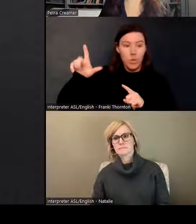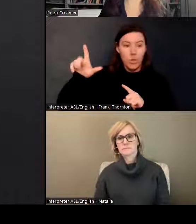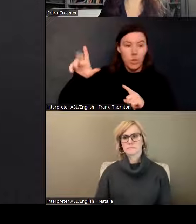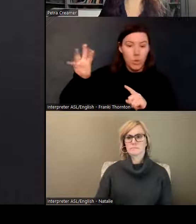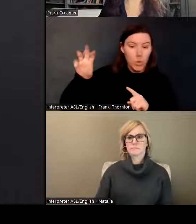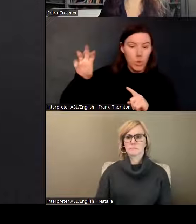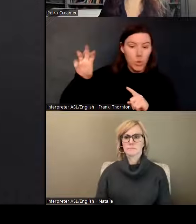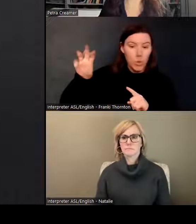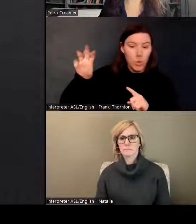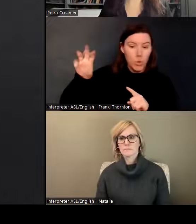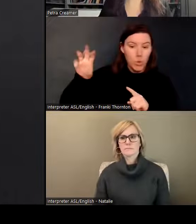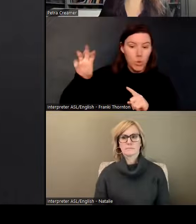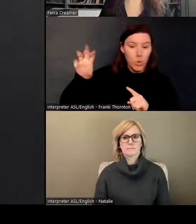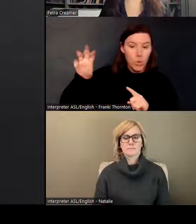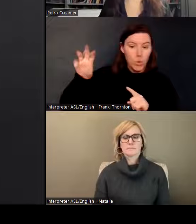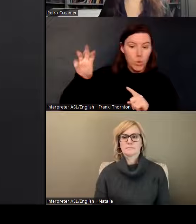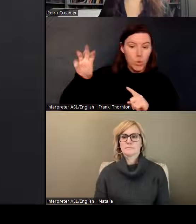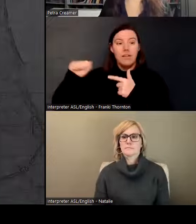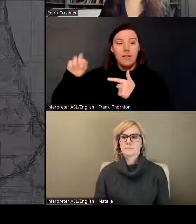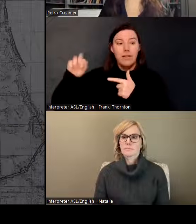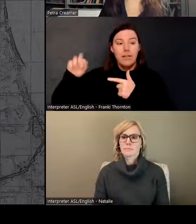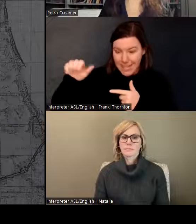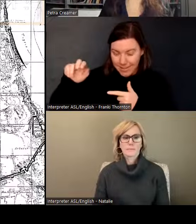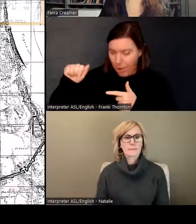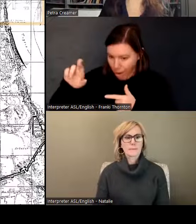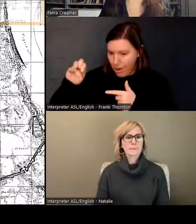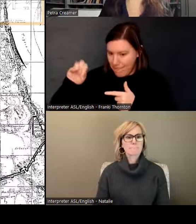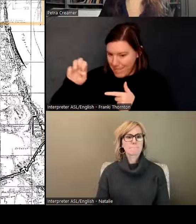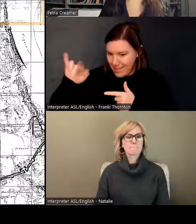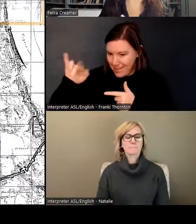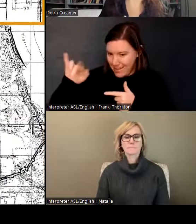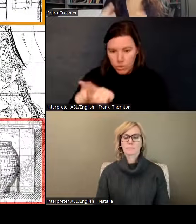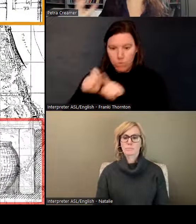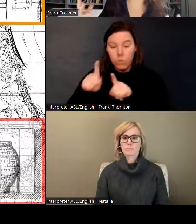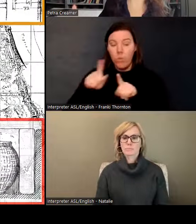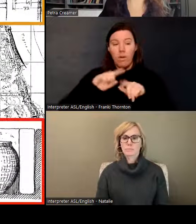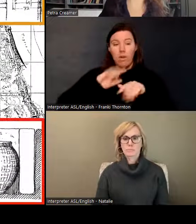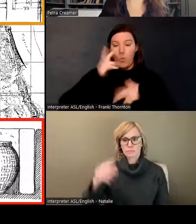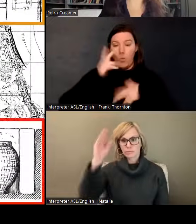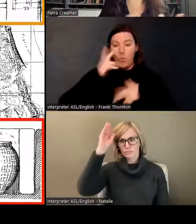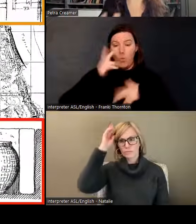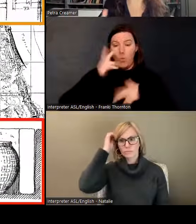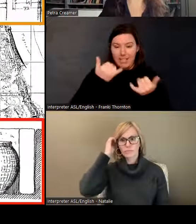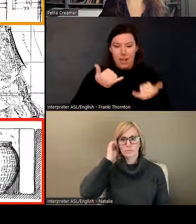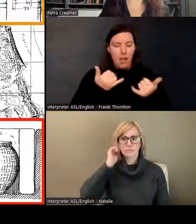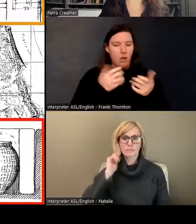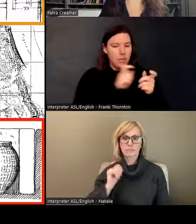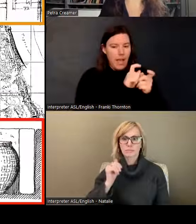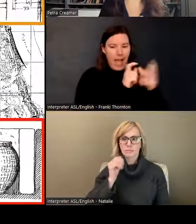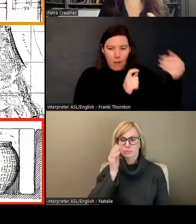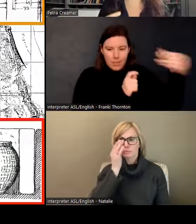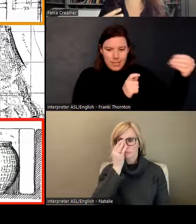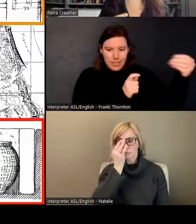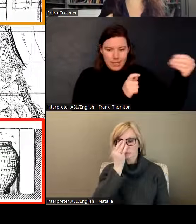appearance of non-Assyrian burial types, we start to see this kind of idea of change in the outer city. In the Neo-Assyrian